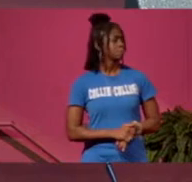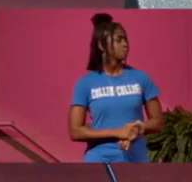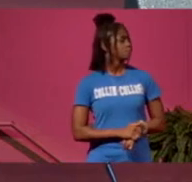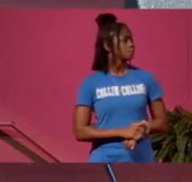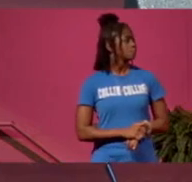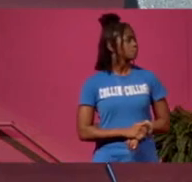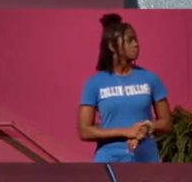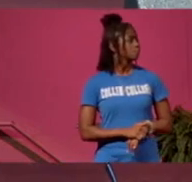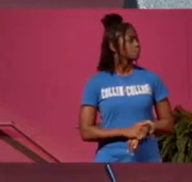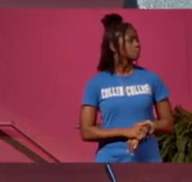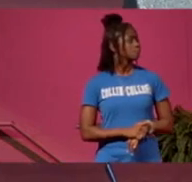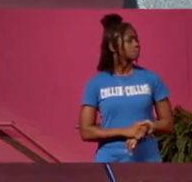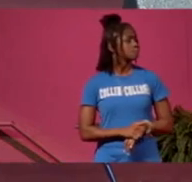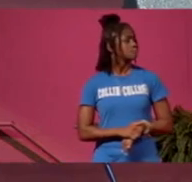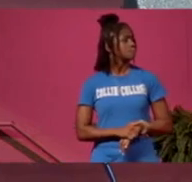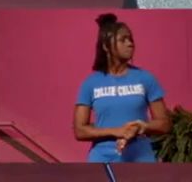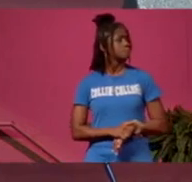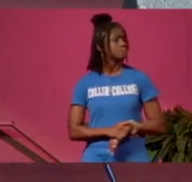I need to know.